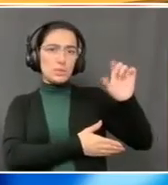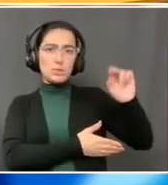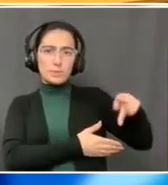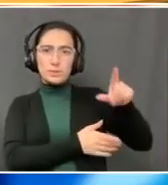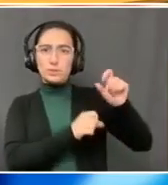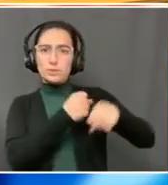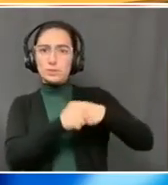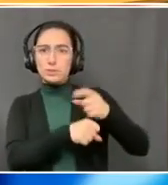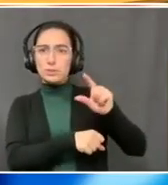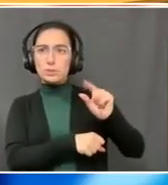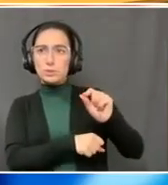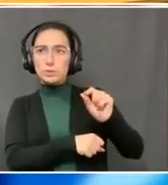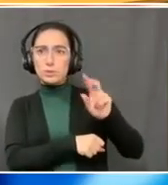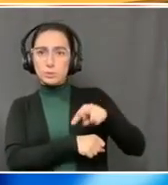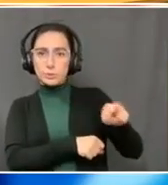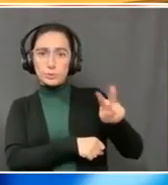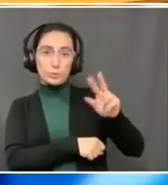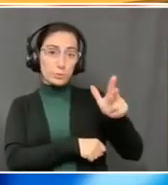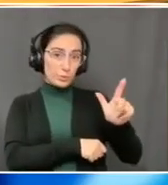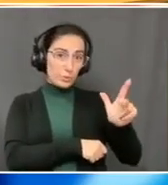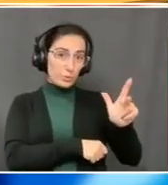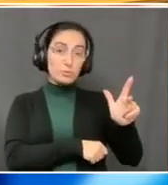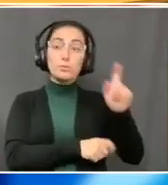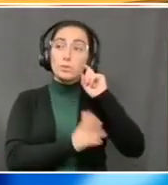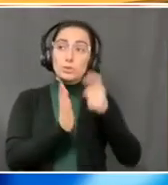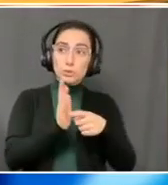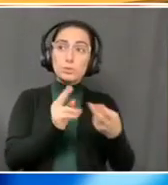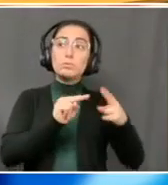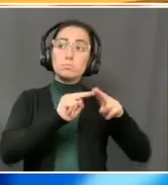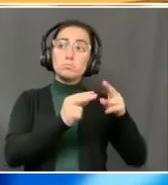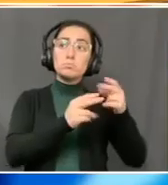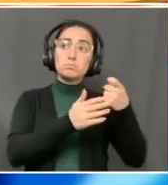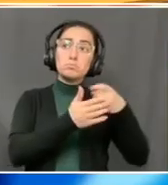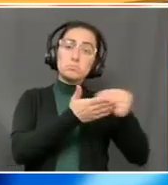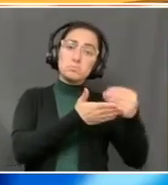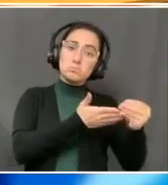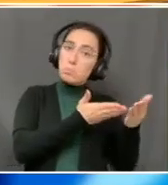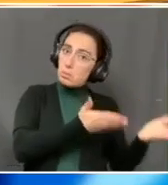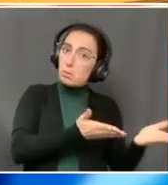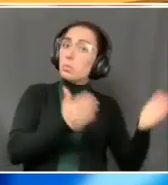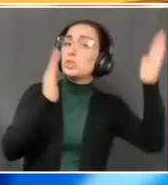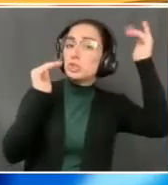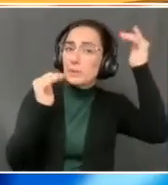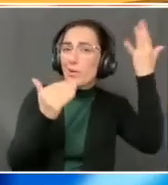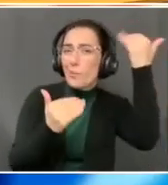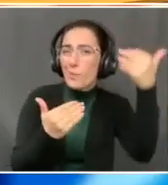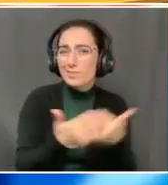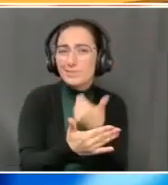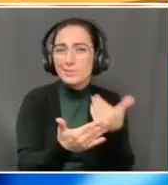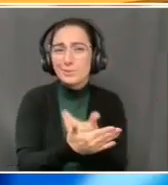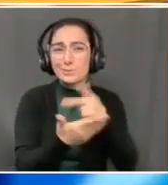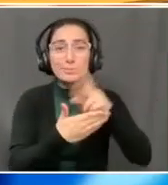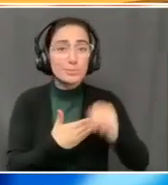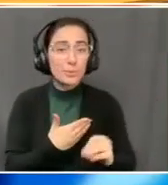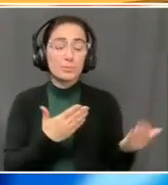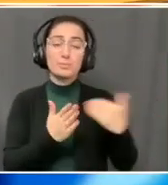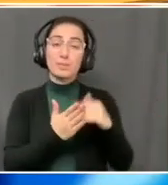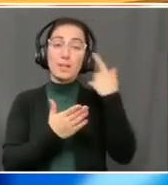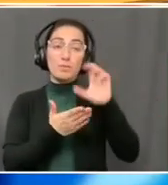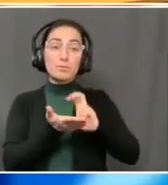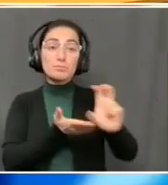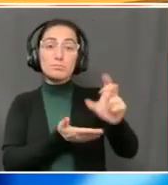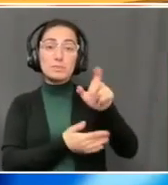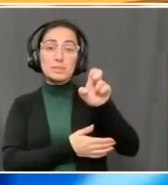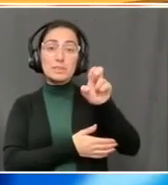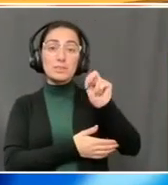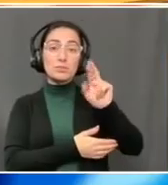22-23, you'll see substantial sums spent there, which is to be expected. ELOP funds, again, are for enrichment opportunities for